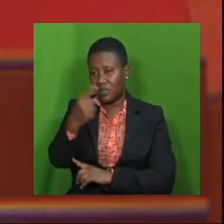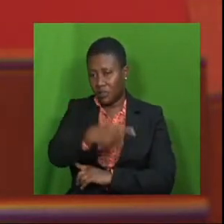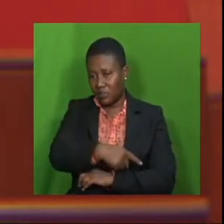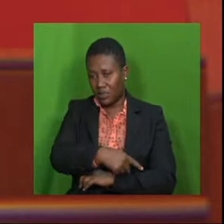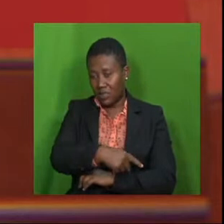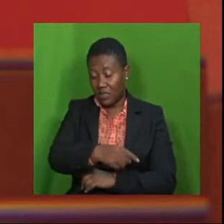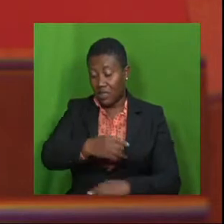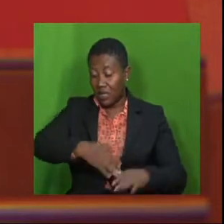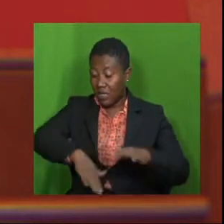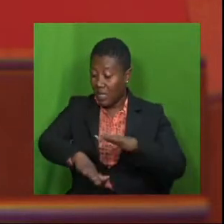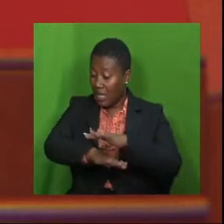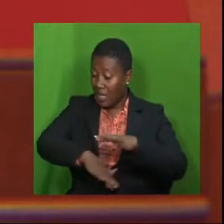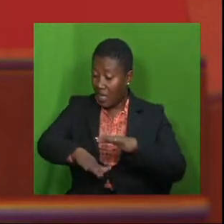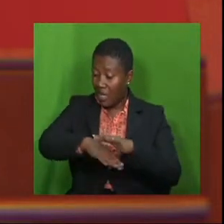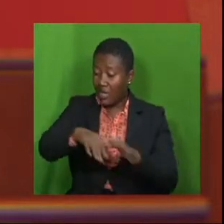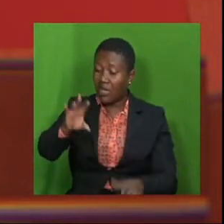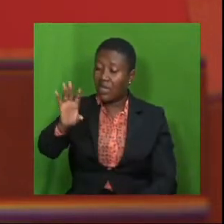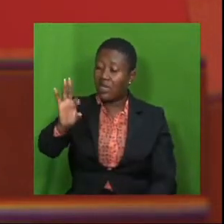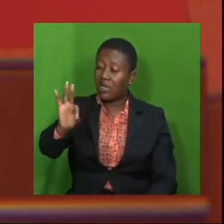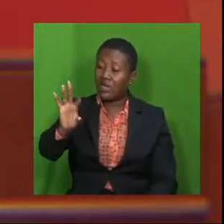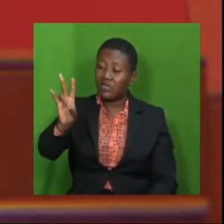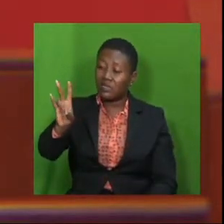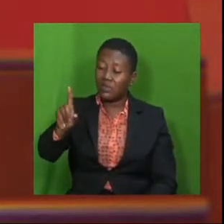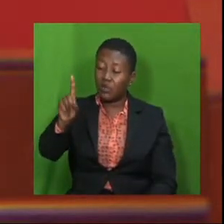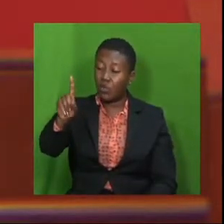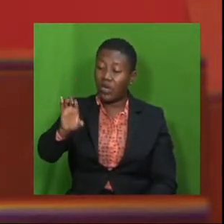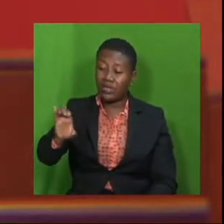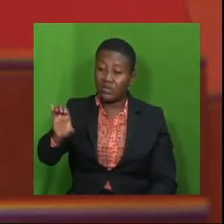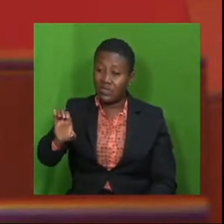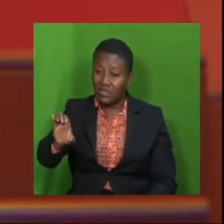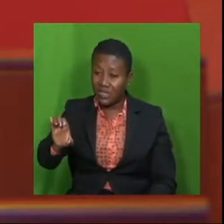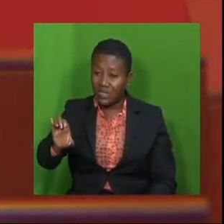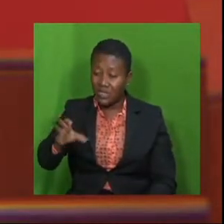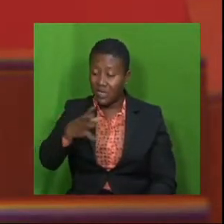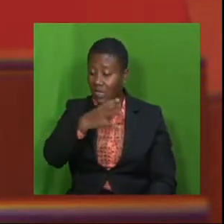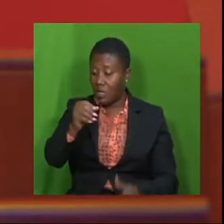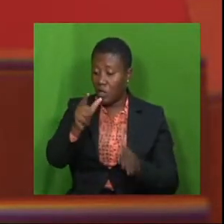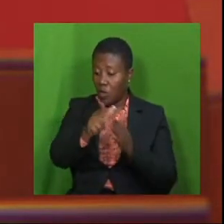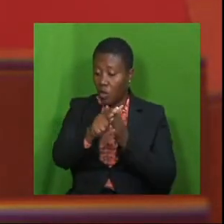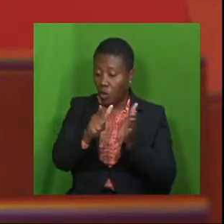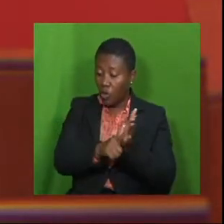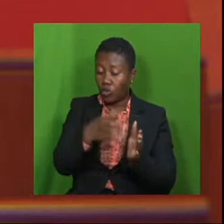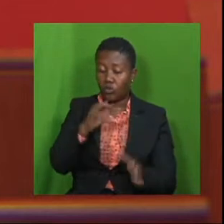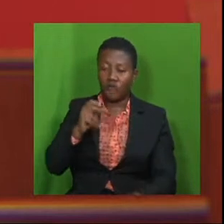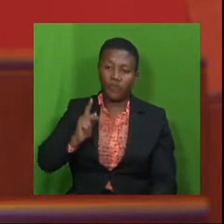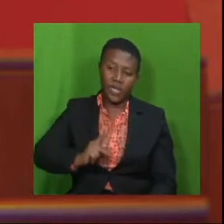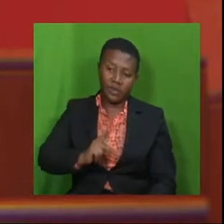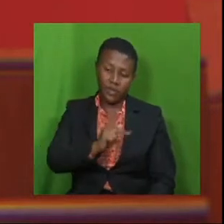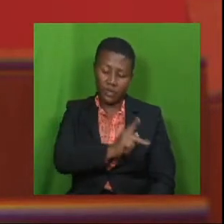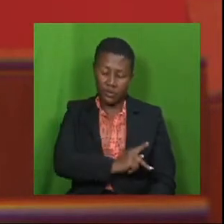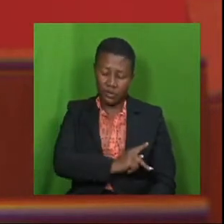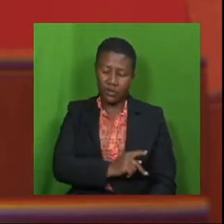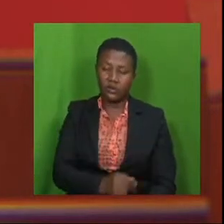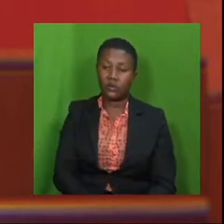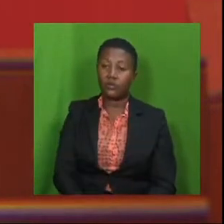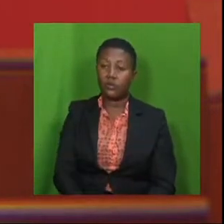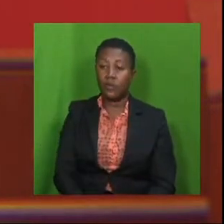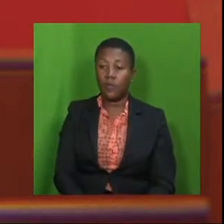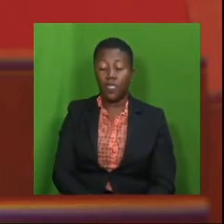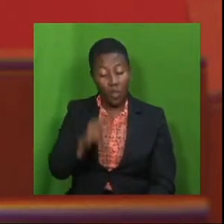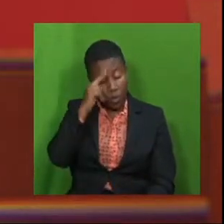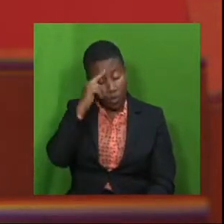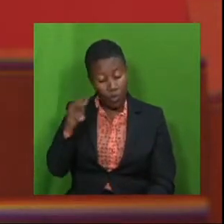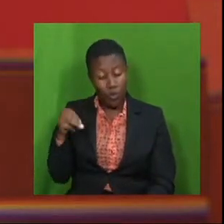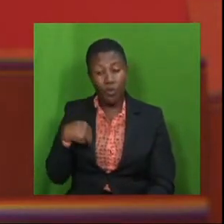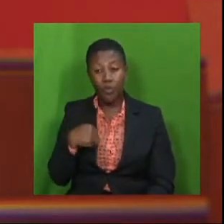Article 97(1)(c) and the Standing Orders of Parliament. Honourable members,